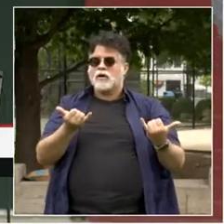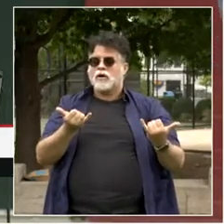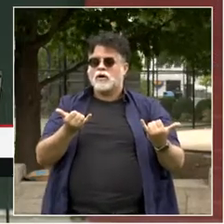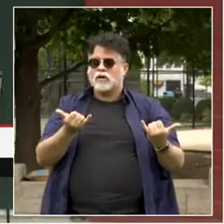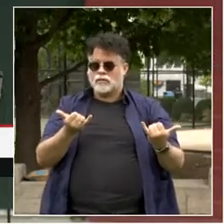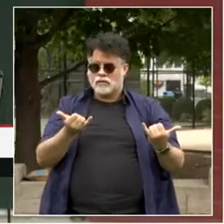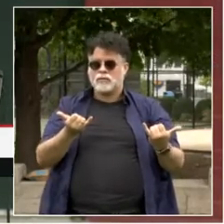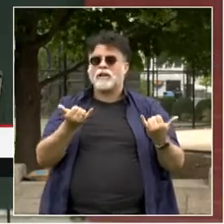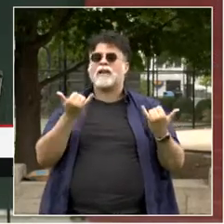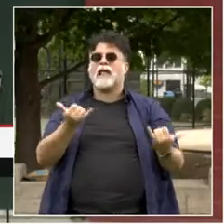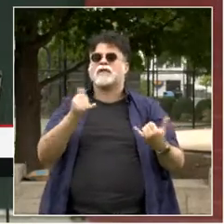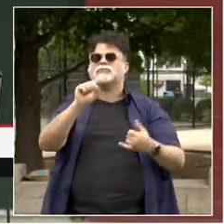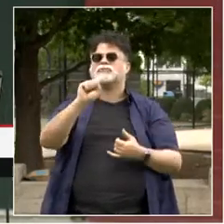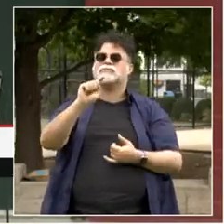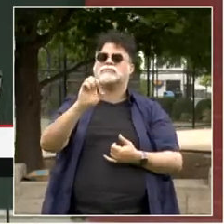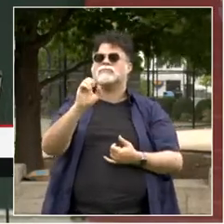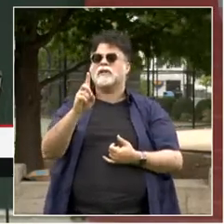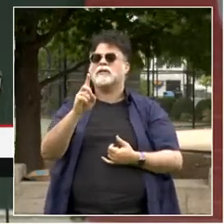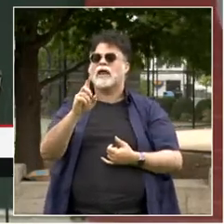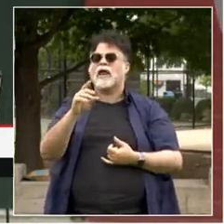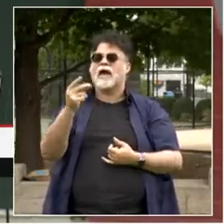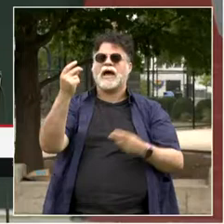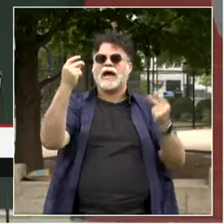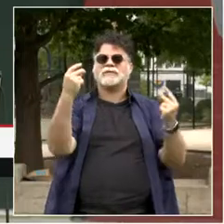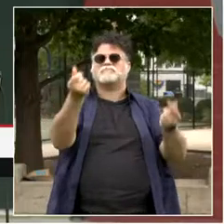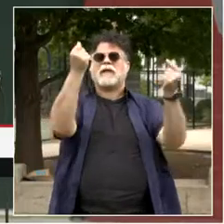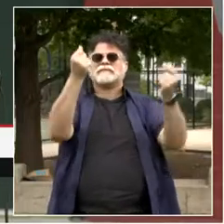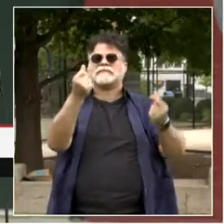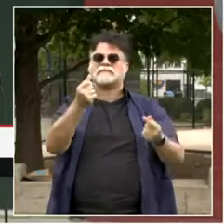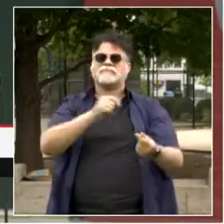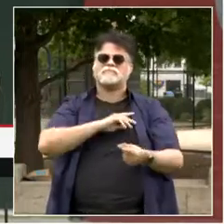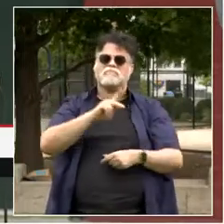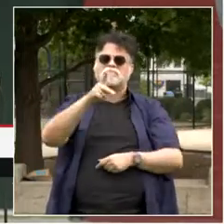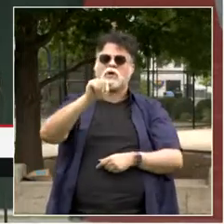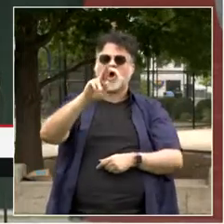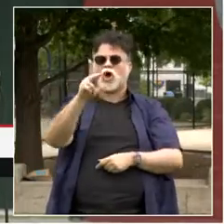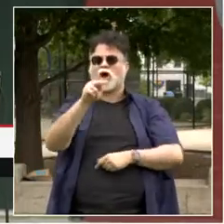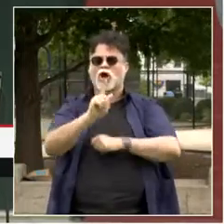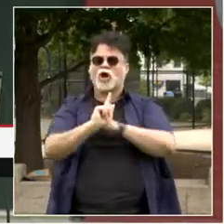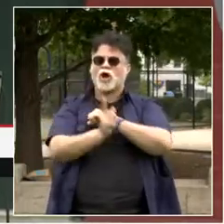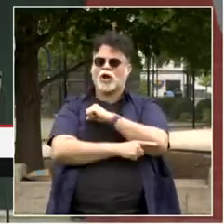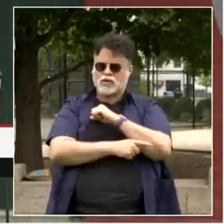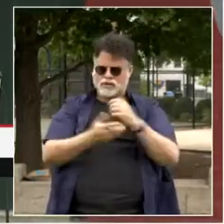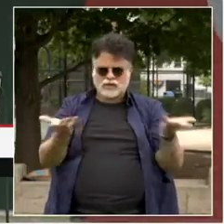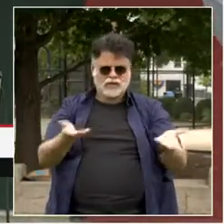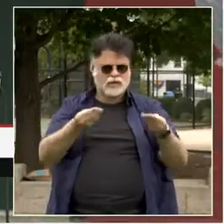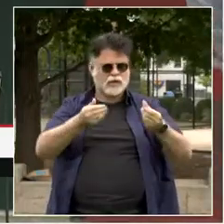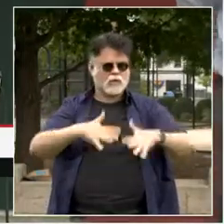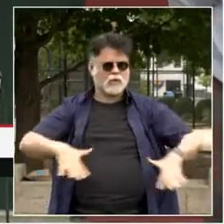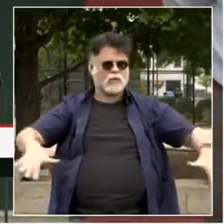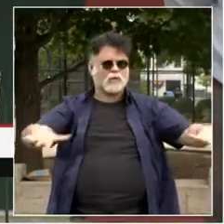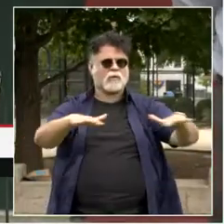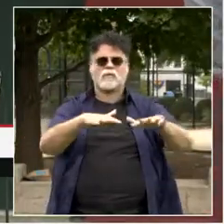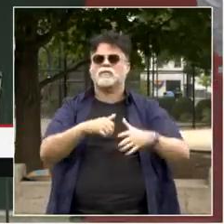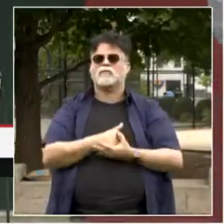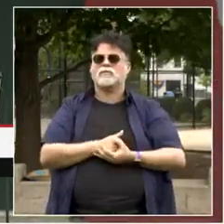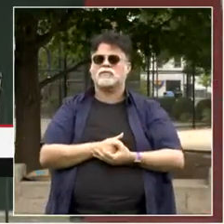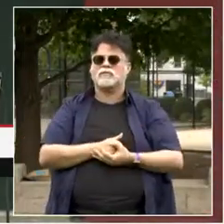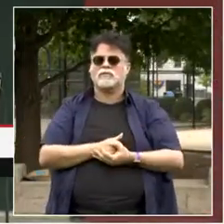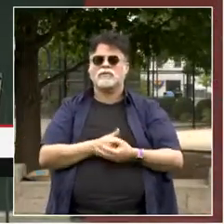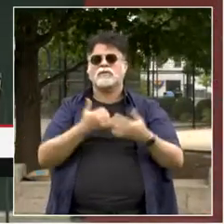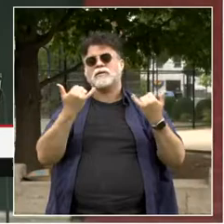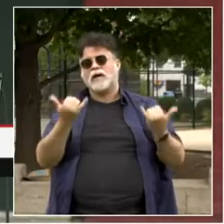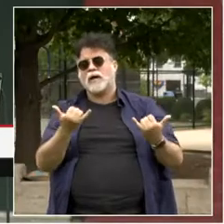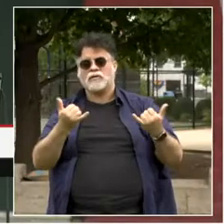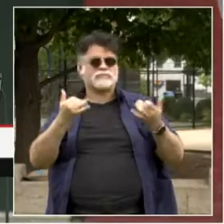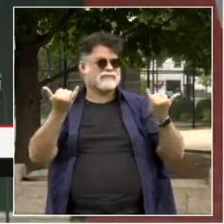to deliver a beautiful recreation center that honors how this space was always